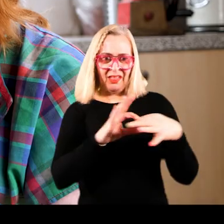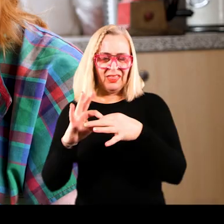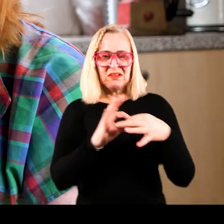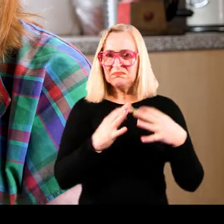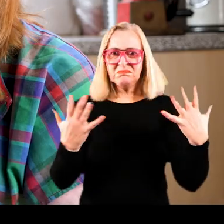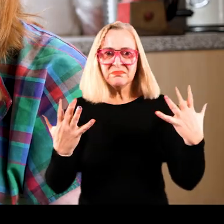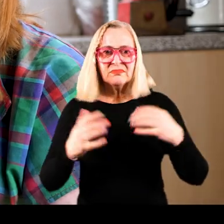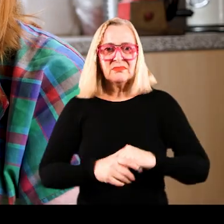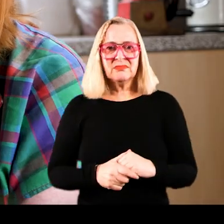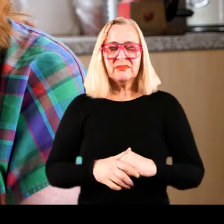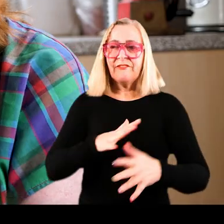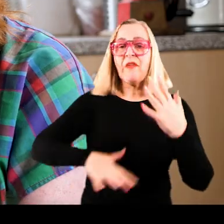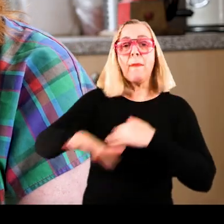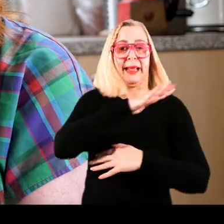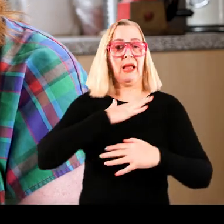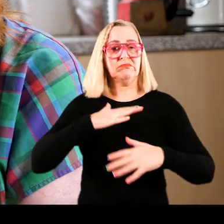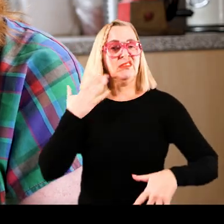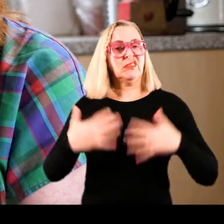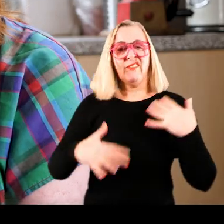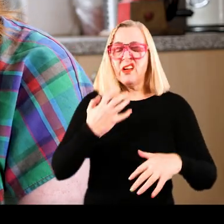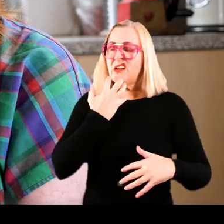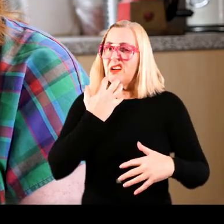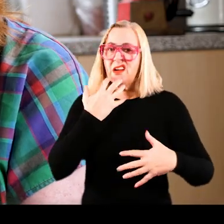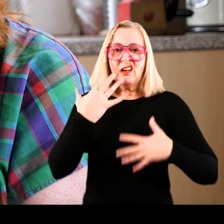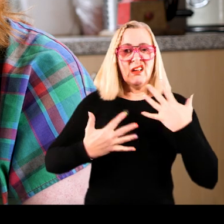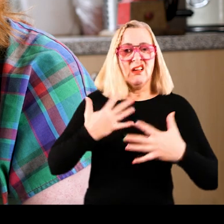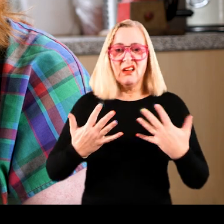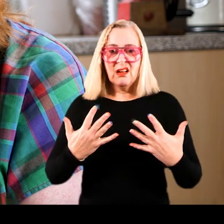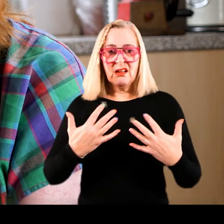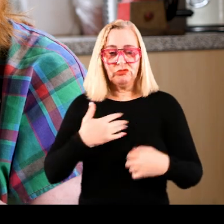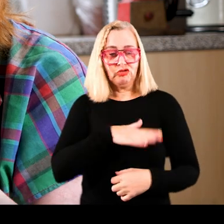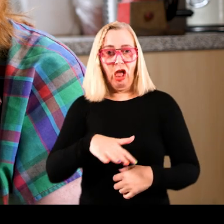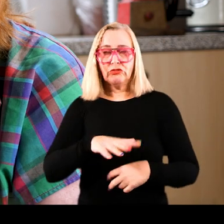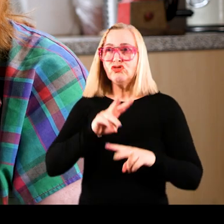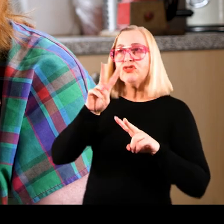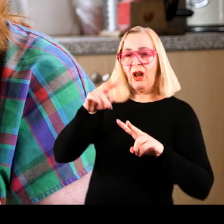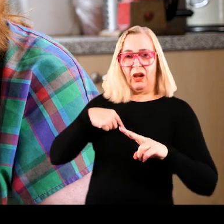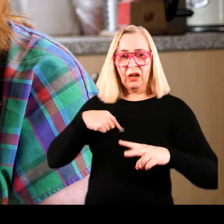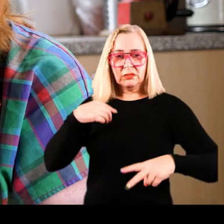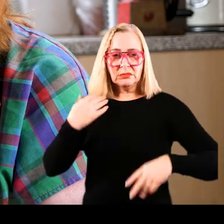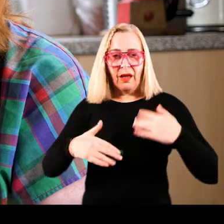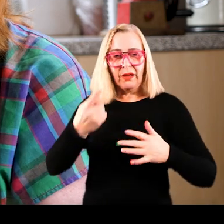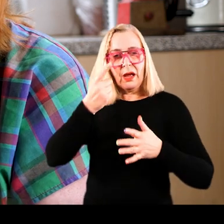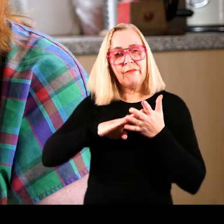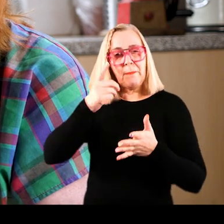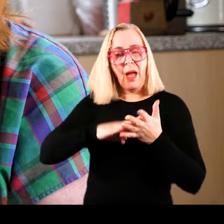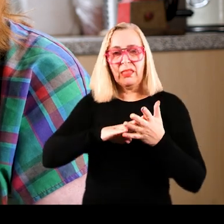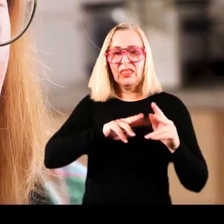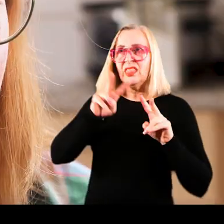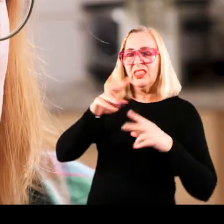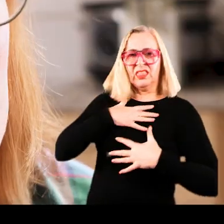You know, my family had suffered greatly. My children had suffered greatly watching me go through what I'd gone through each